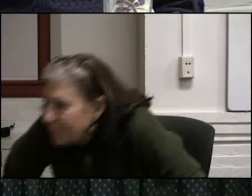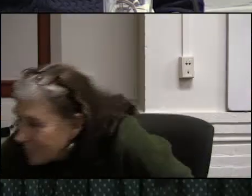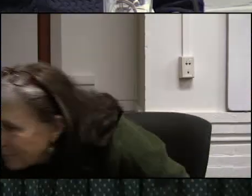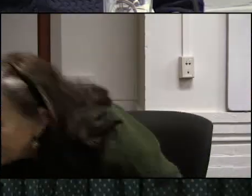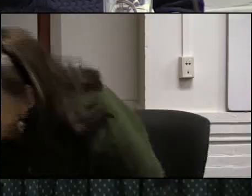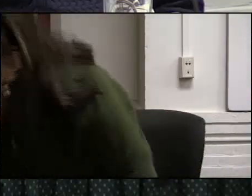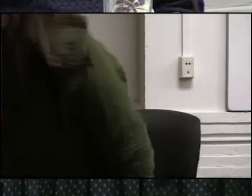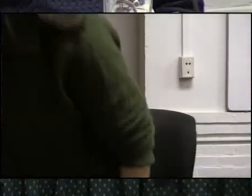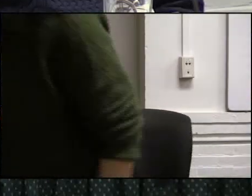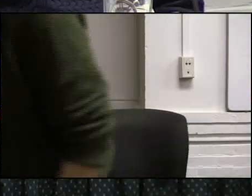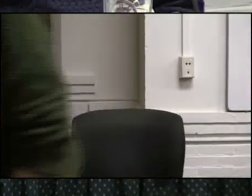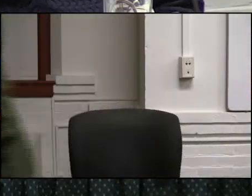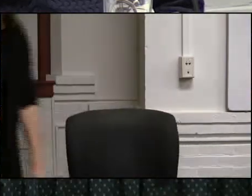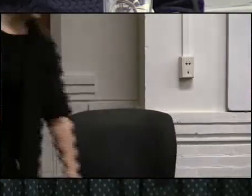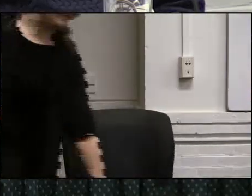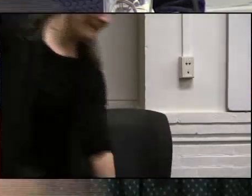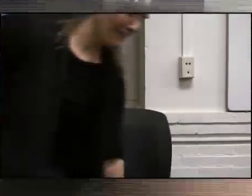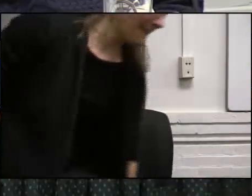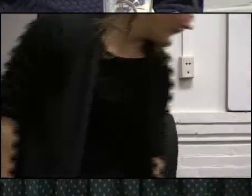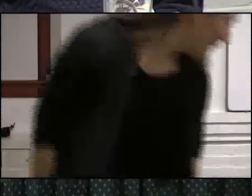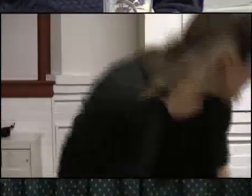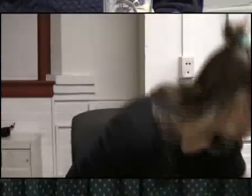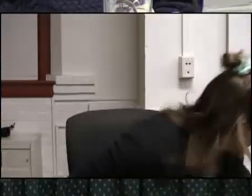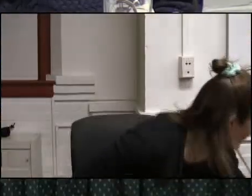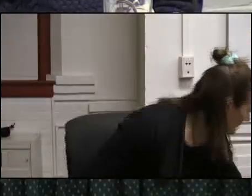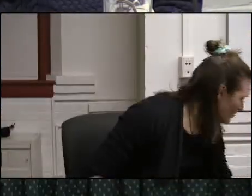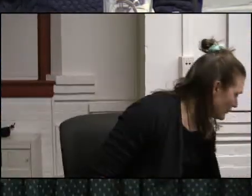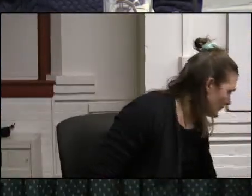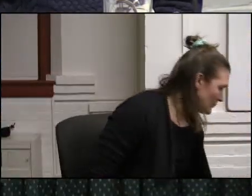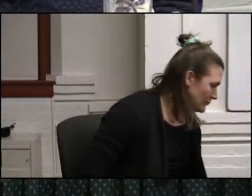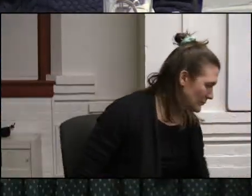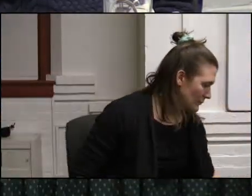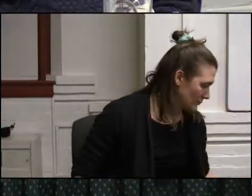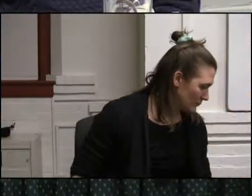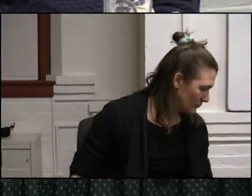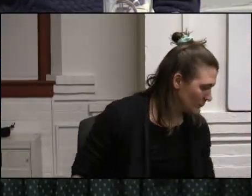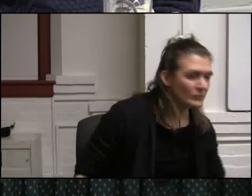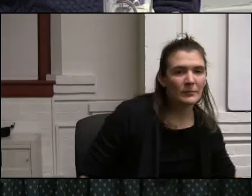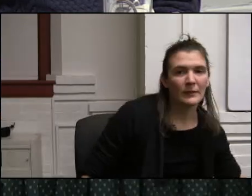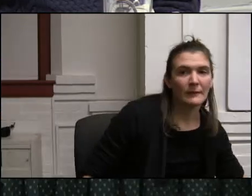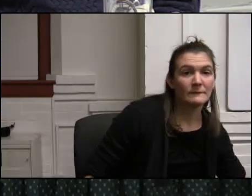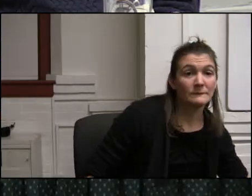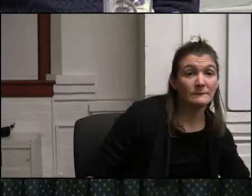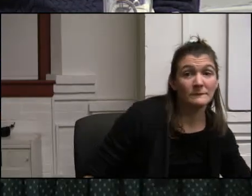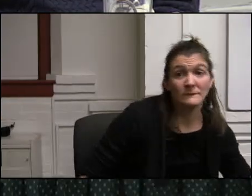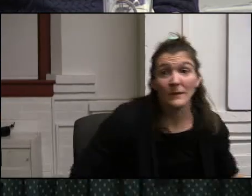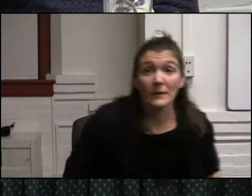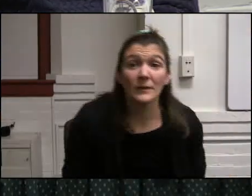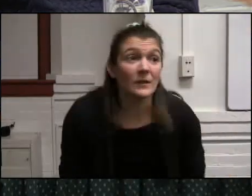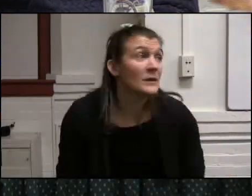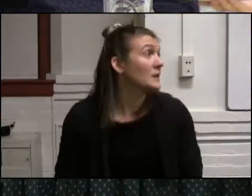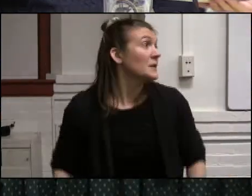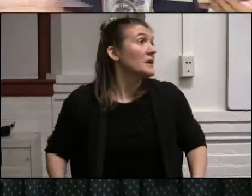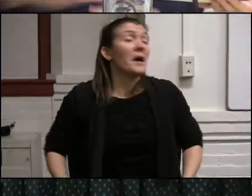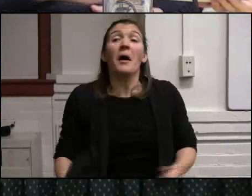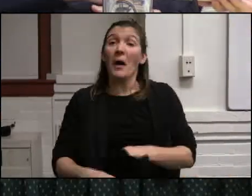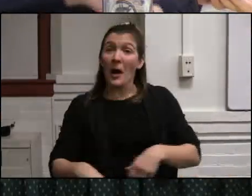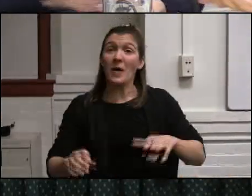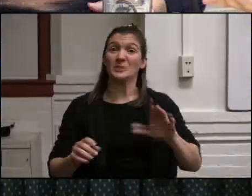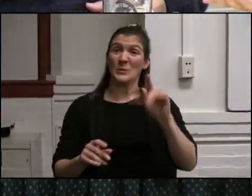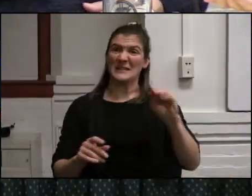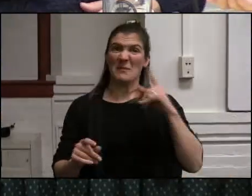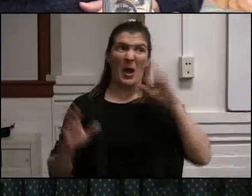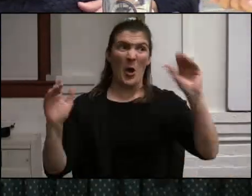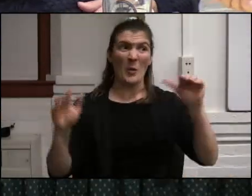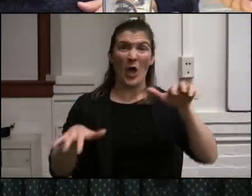All right. In the fear of losing our audience to that conversation, I think... Interested.